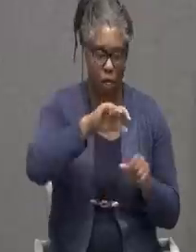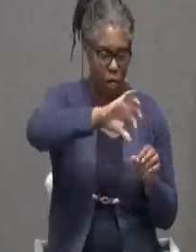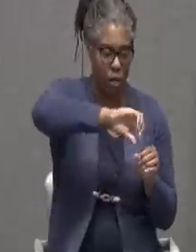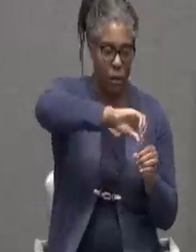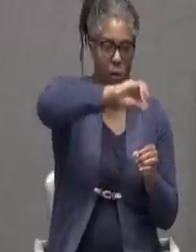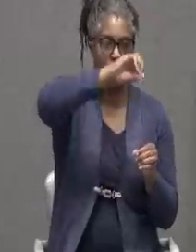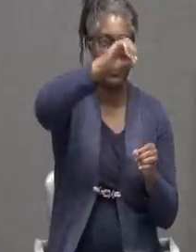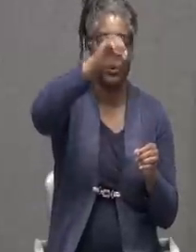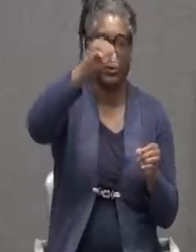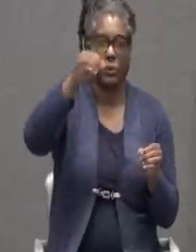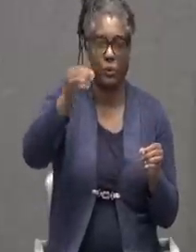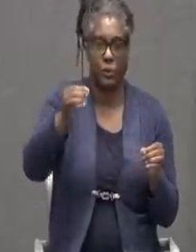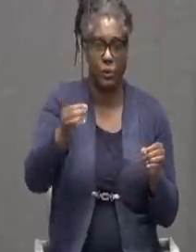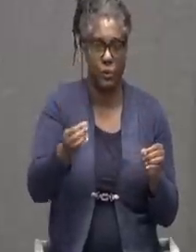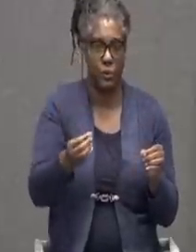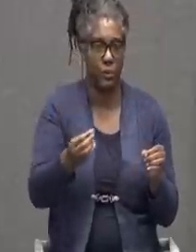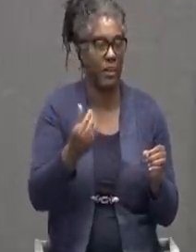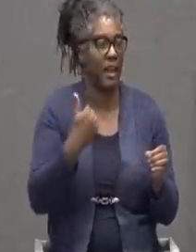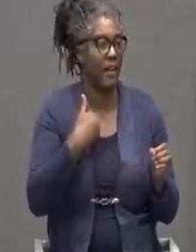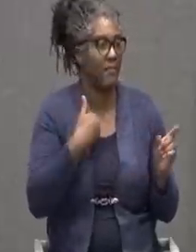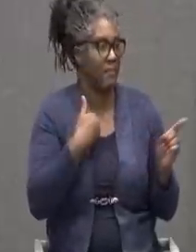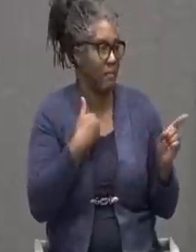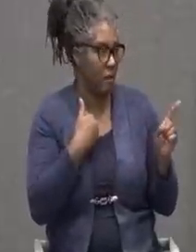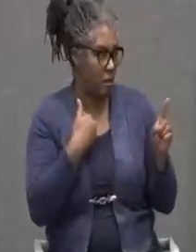that. And,